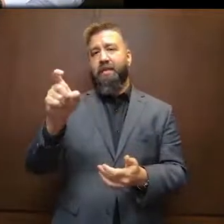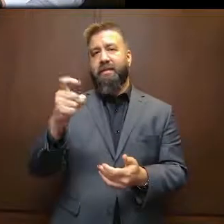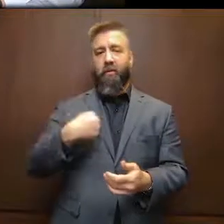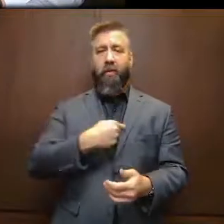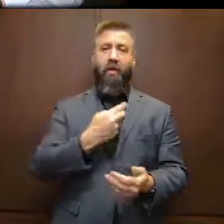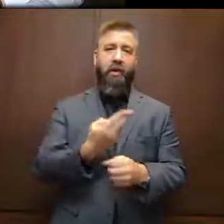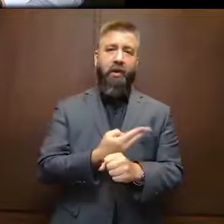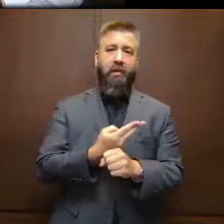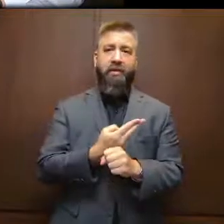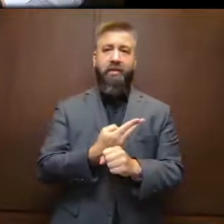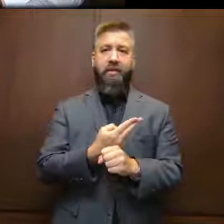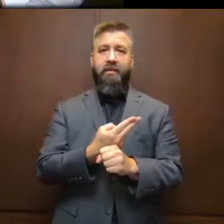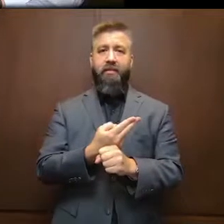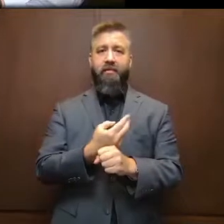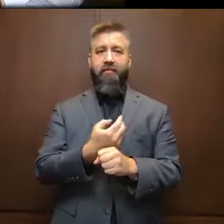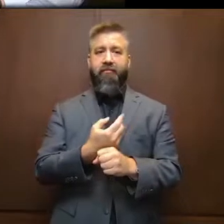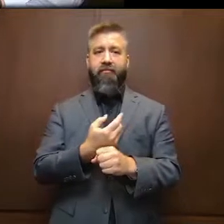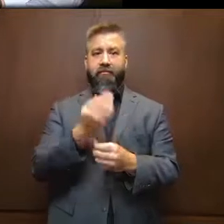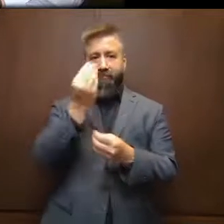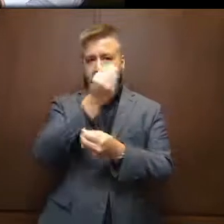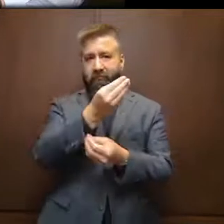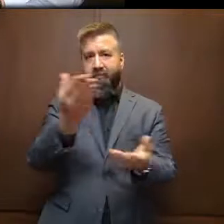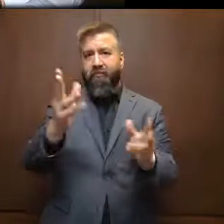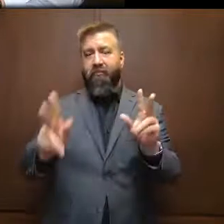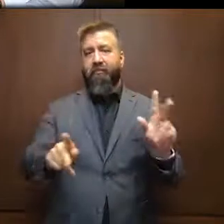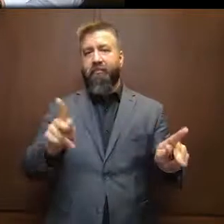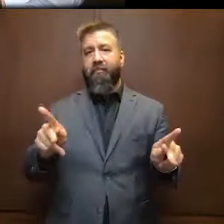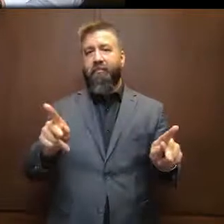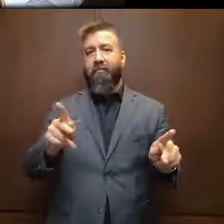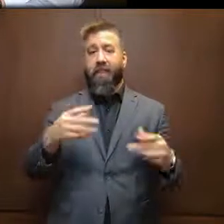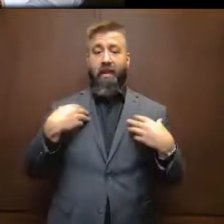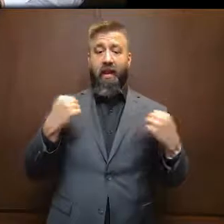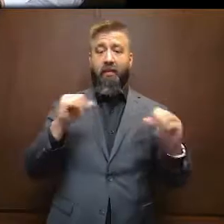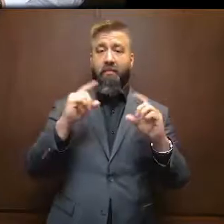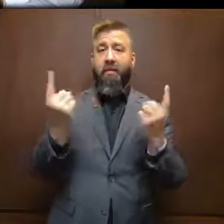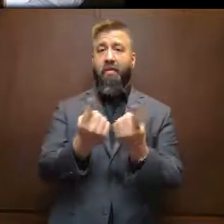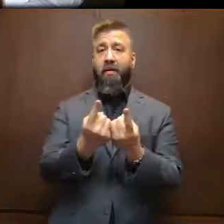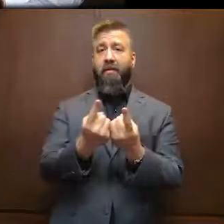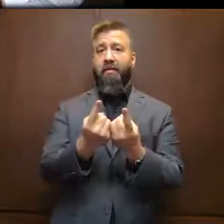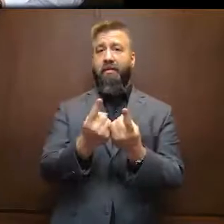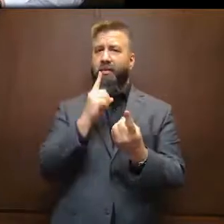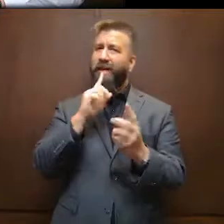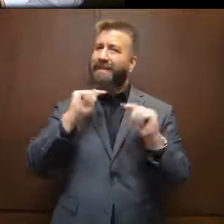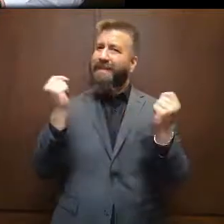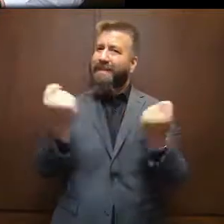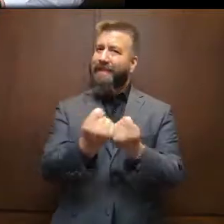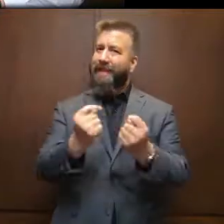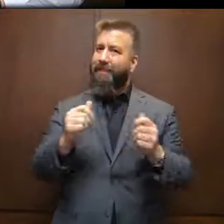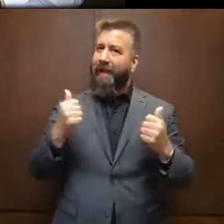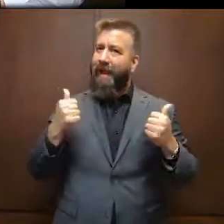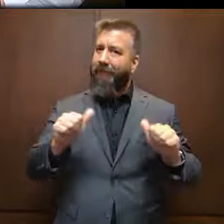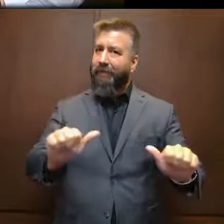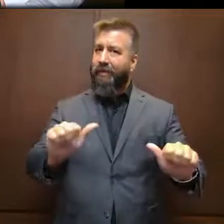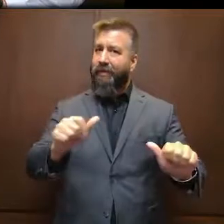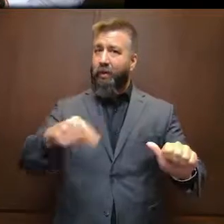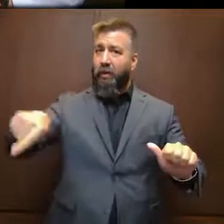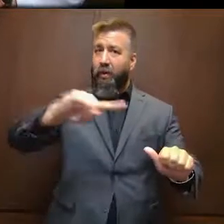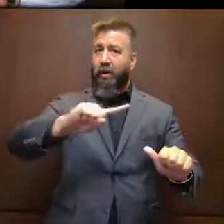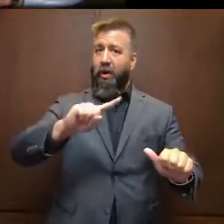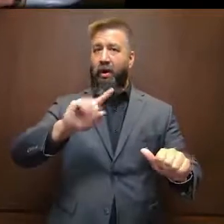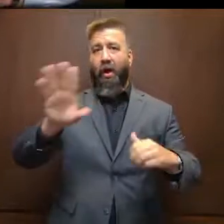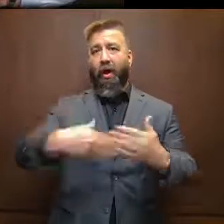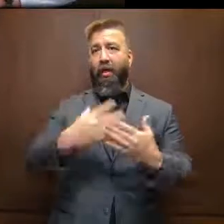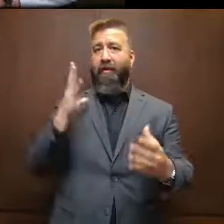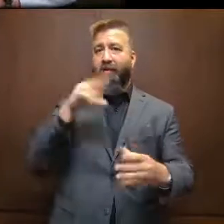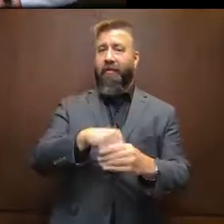get mass notification out there. The health department, it's a team effort, and you're all part of that Team St. Clair. And